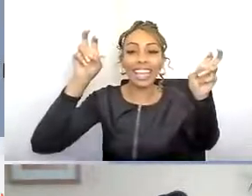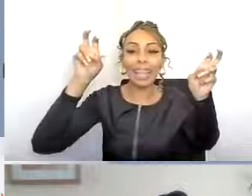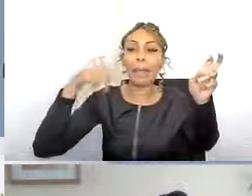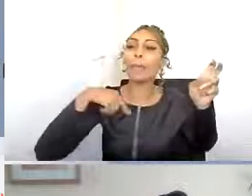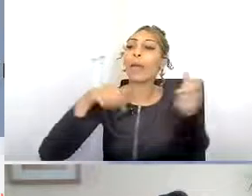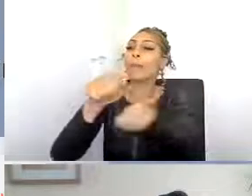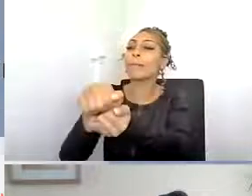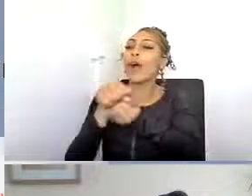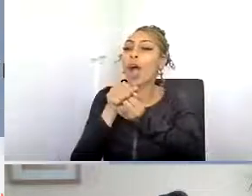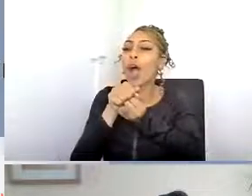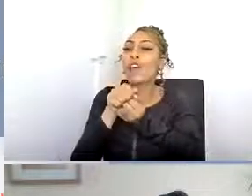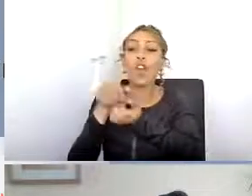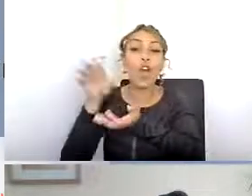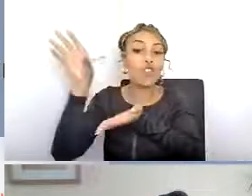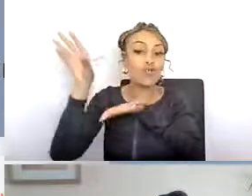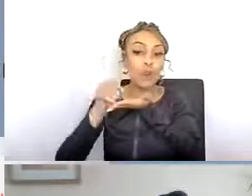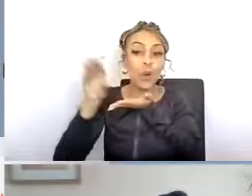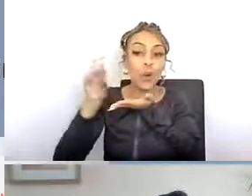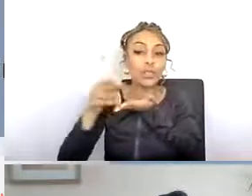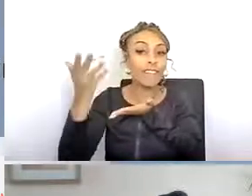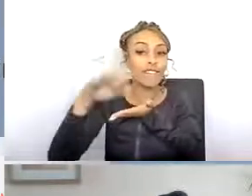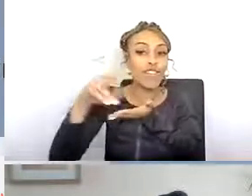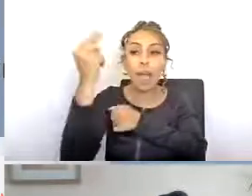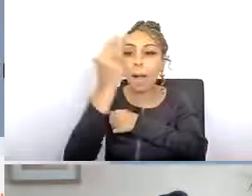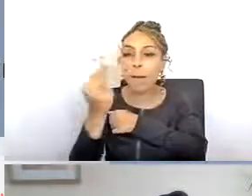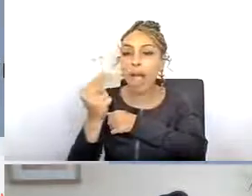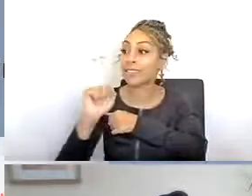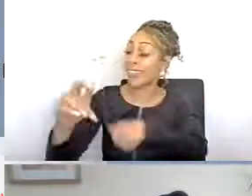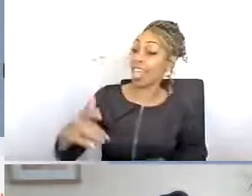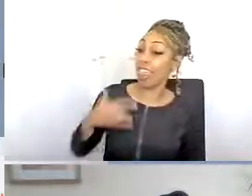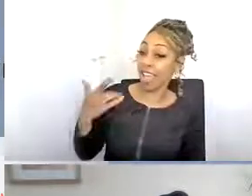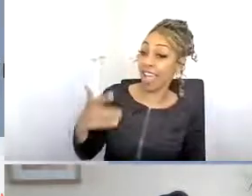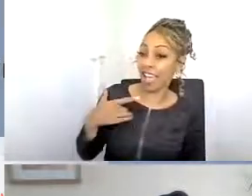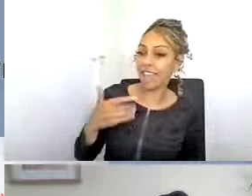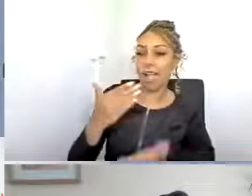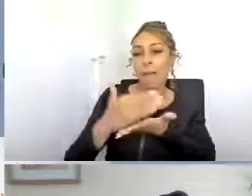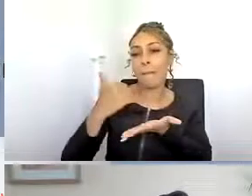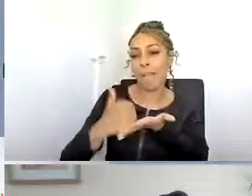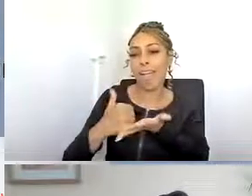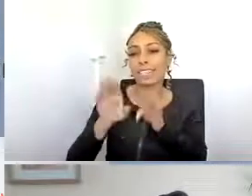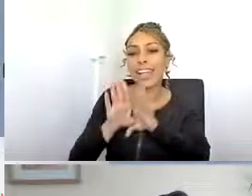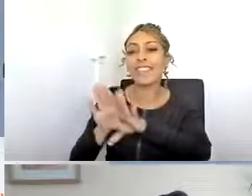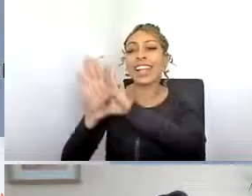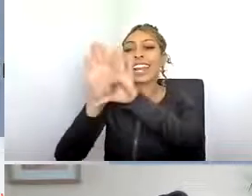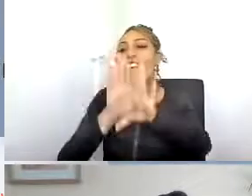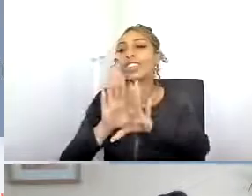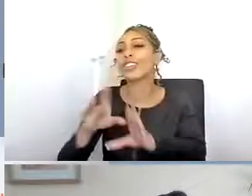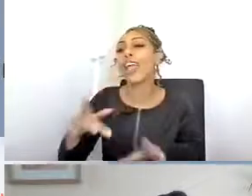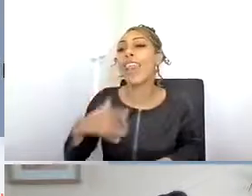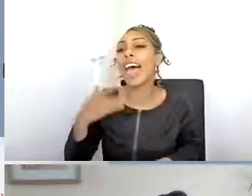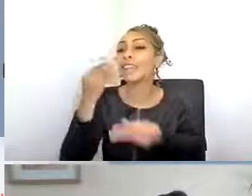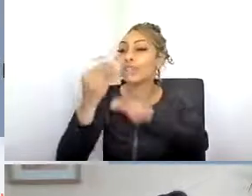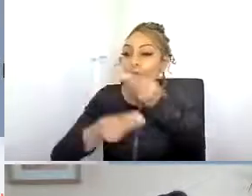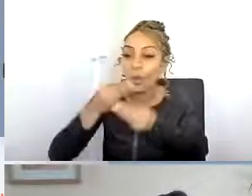borrowed recordings from artists' lives, which is part of National Life Stories.